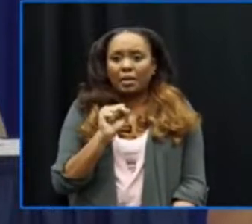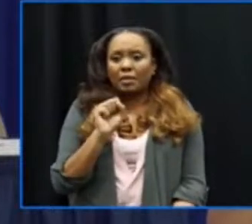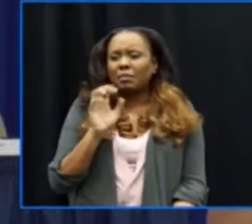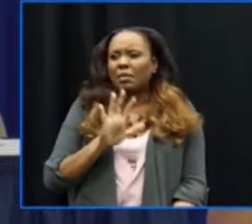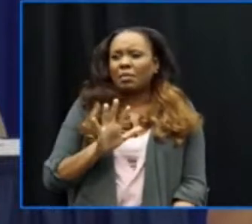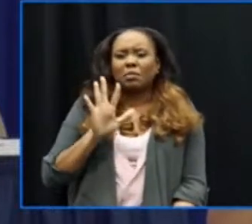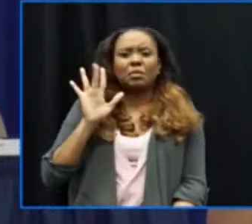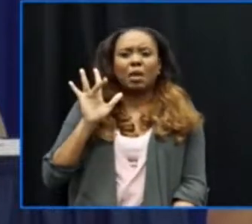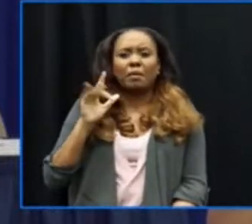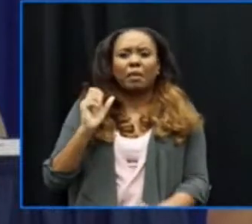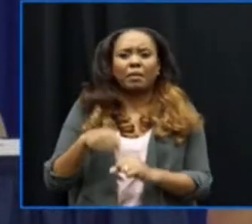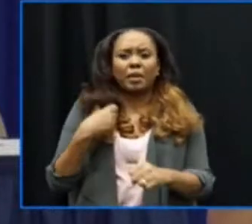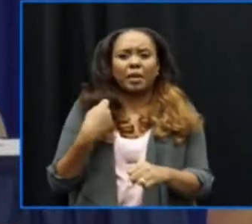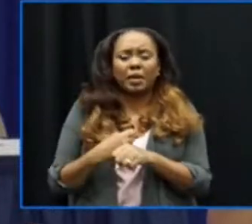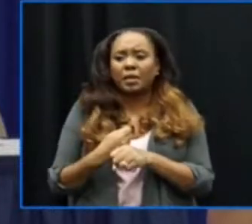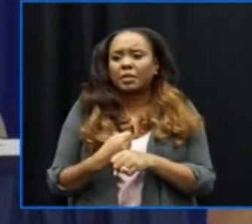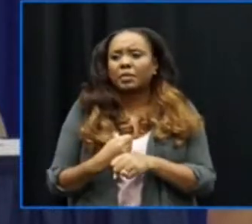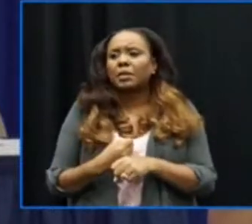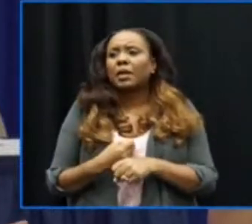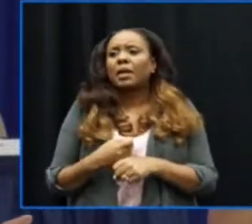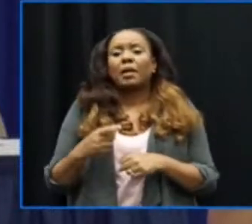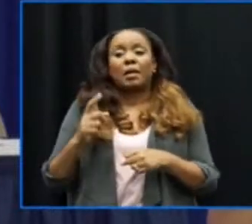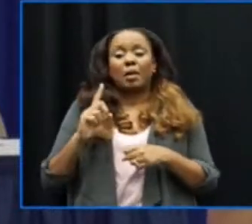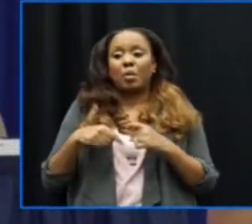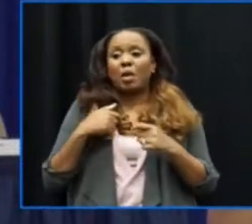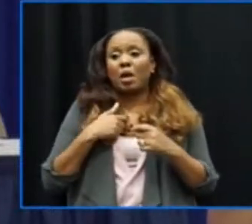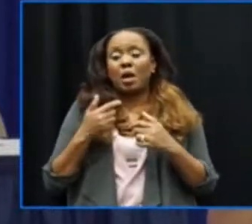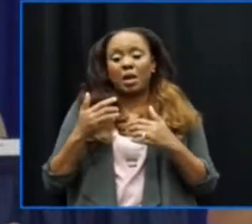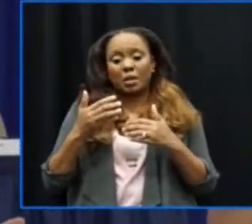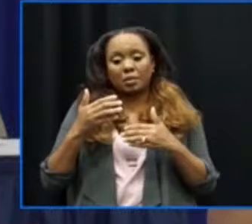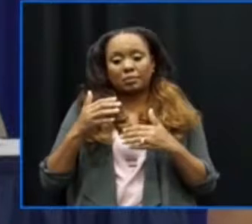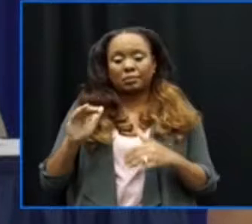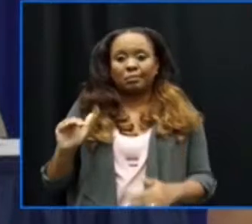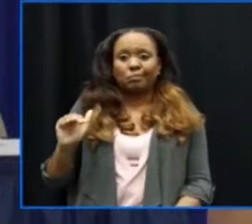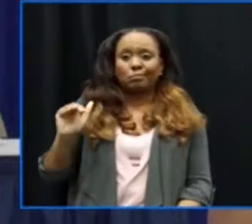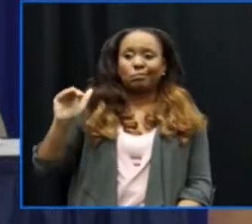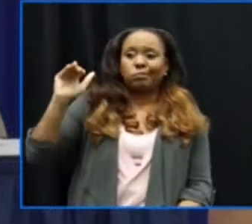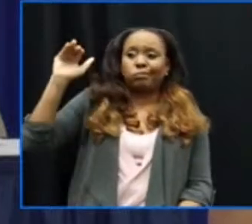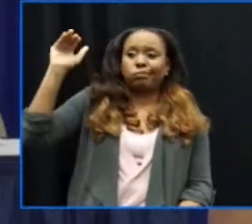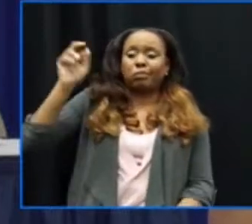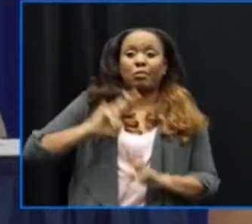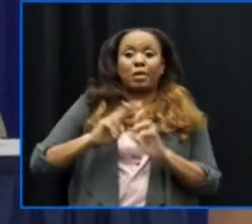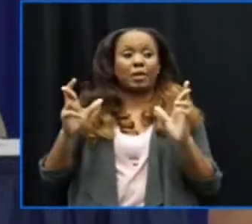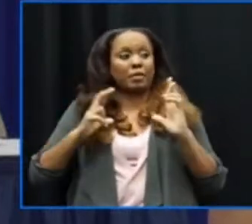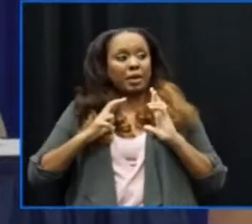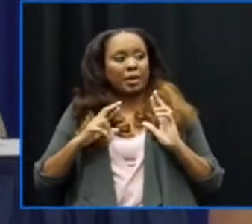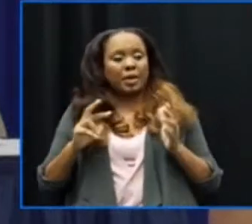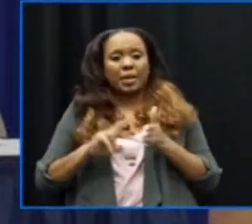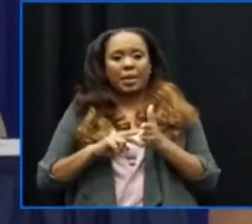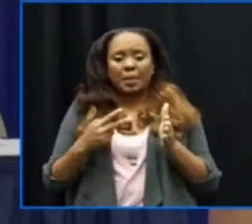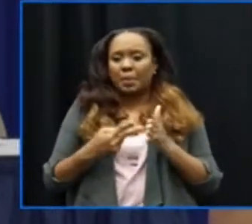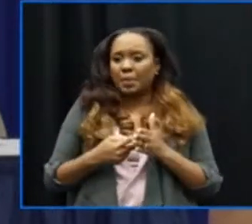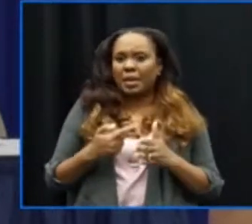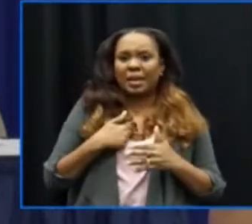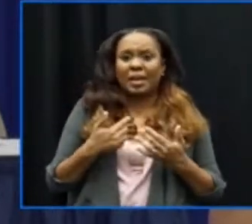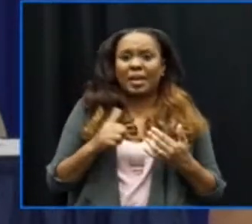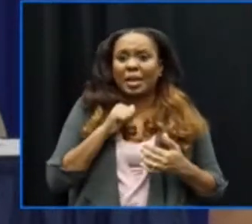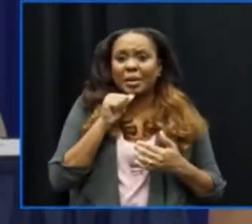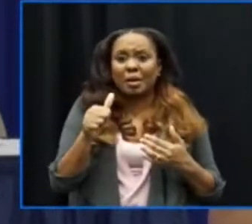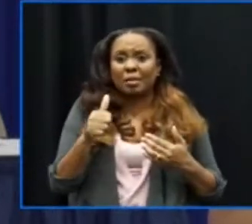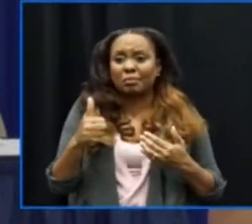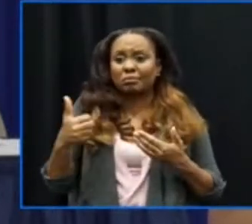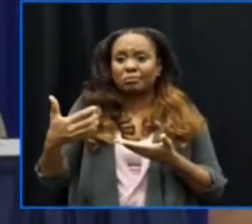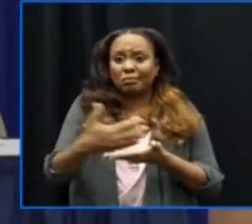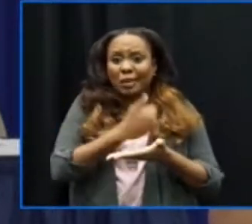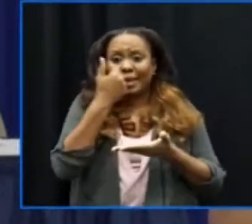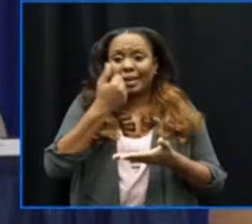and know that I can't get benefits in the same way that my mother, my grandmother, and so on has benefited. And of course,